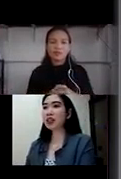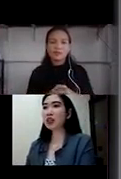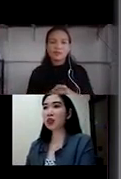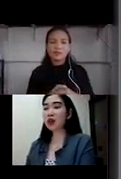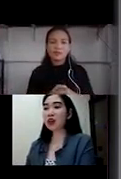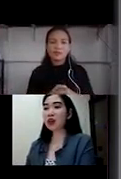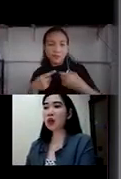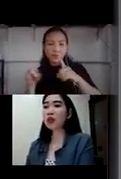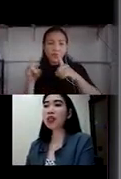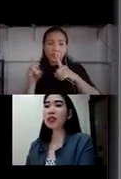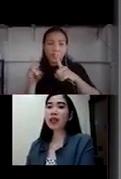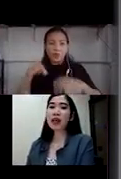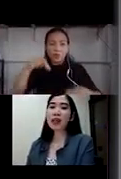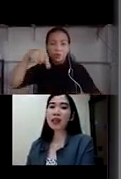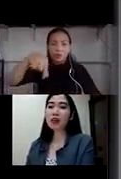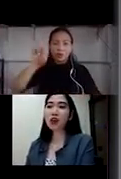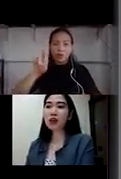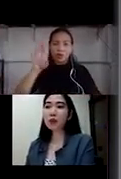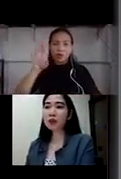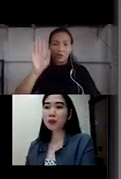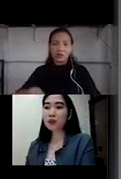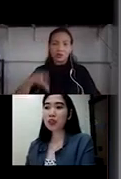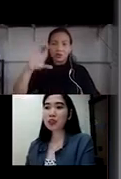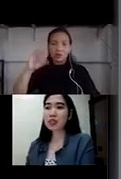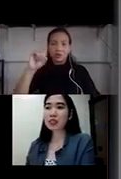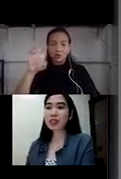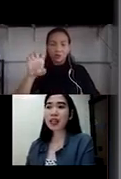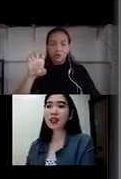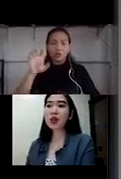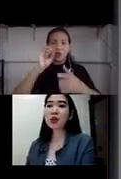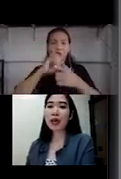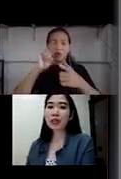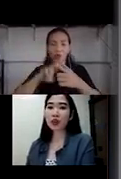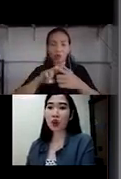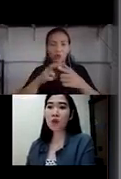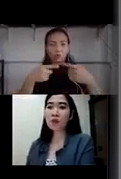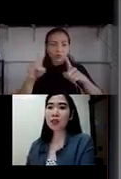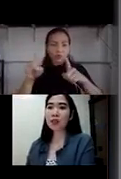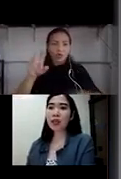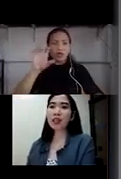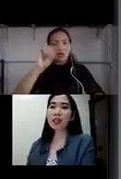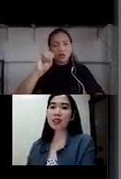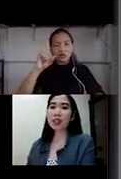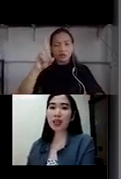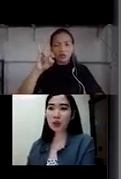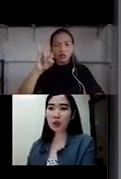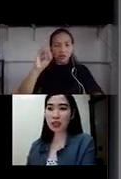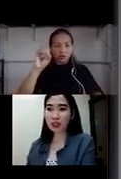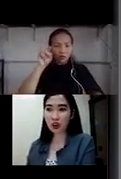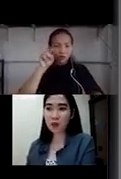puntahan itong QR code or punta po kayo sa slido.com. Again,